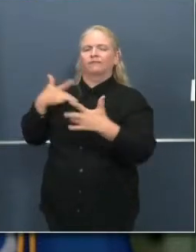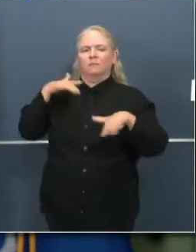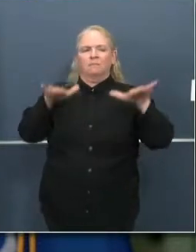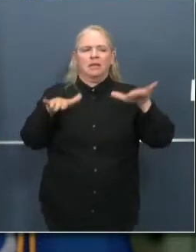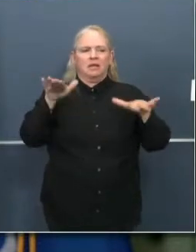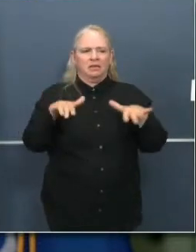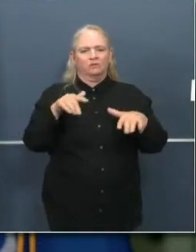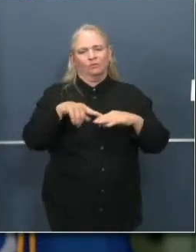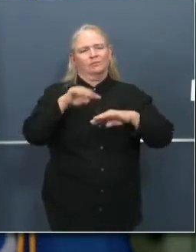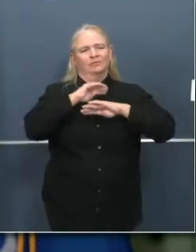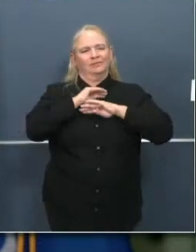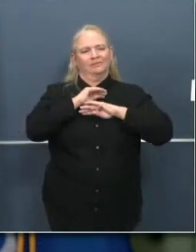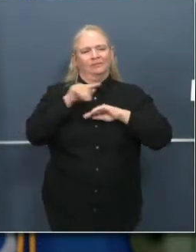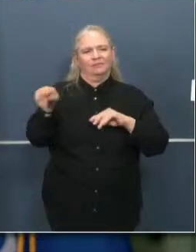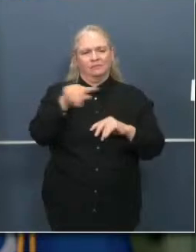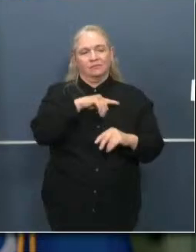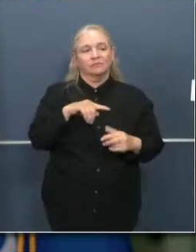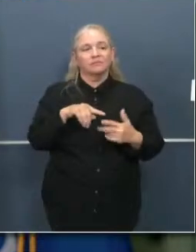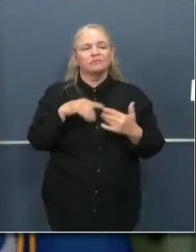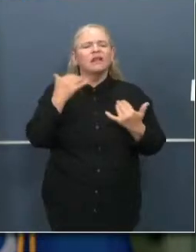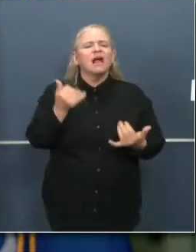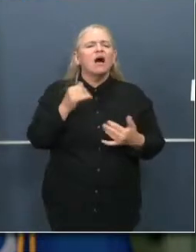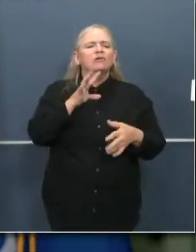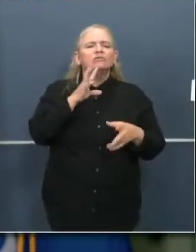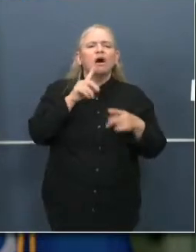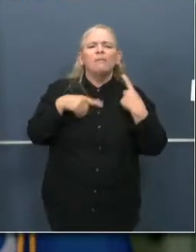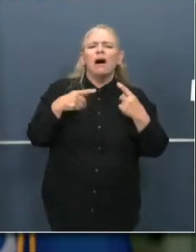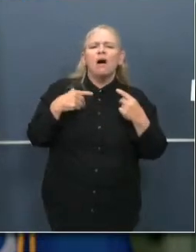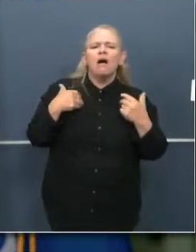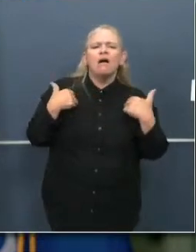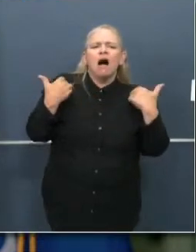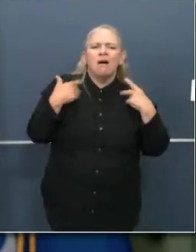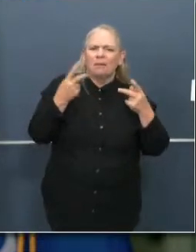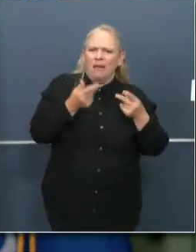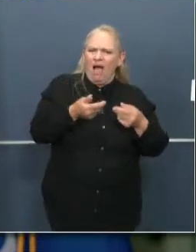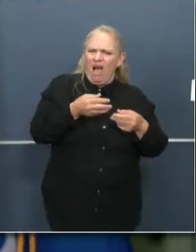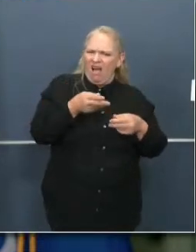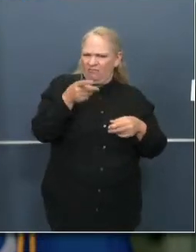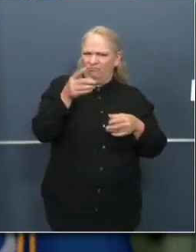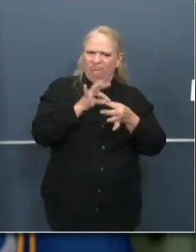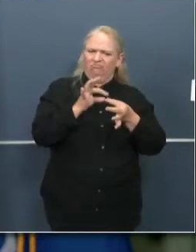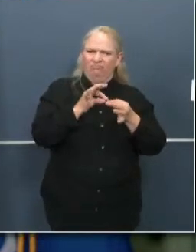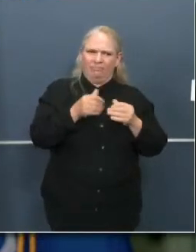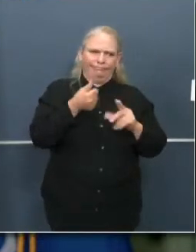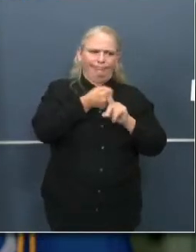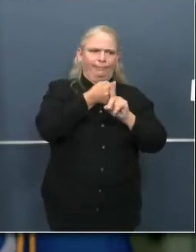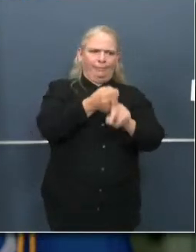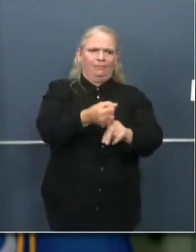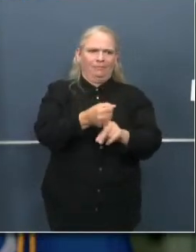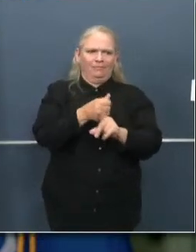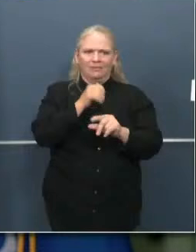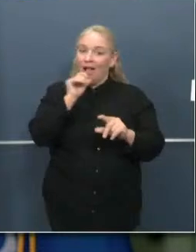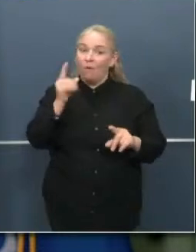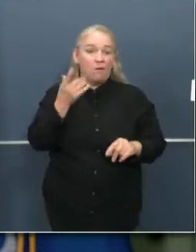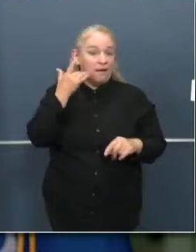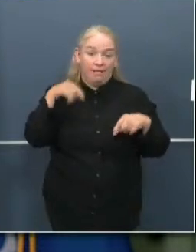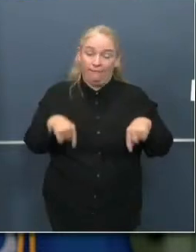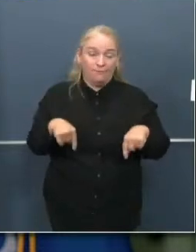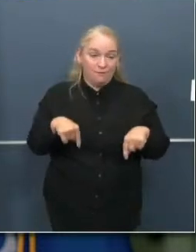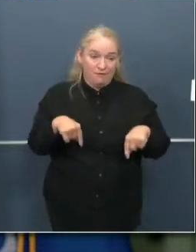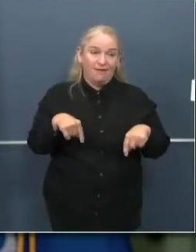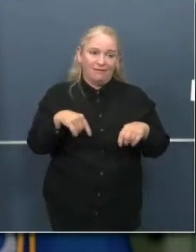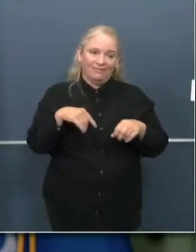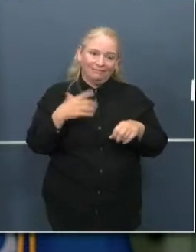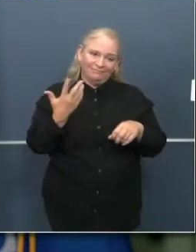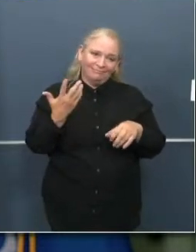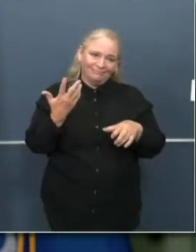country. Not surprisingly, the young invincibles, as we refer to them. Young folks that just feel they are invincible, that just don't feel it's going to impact them,